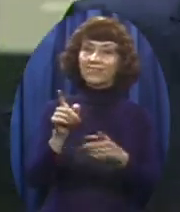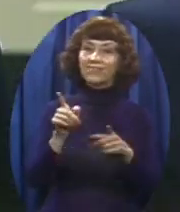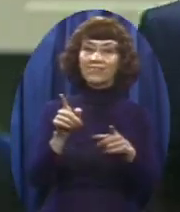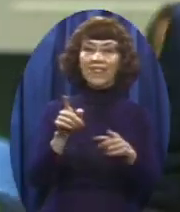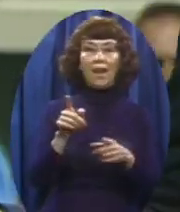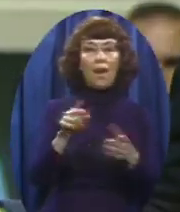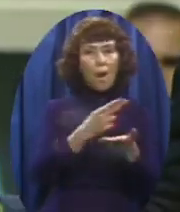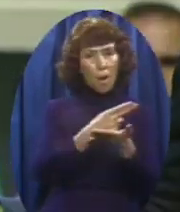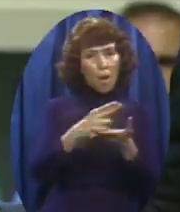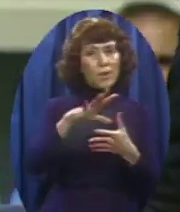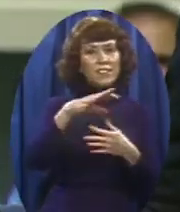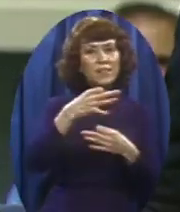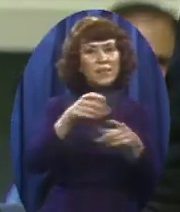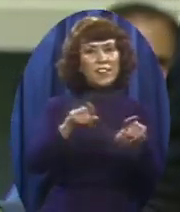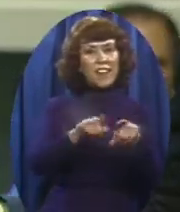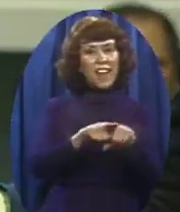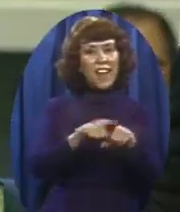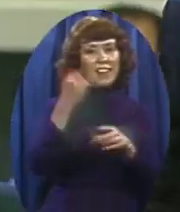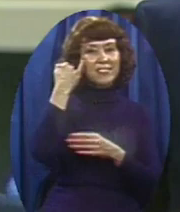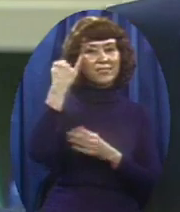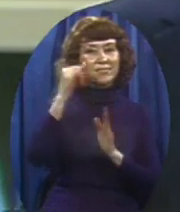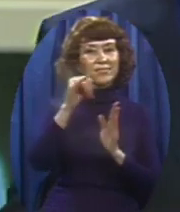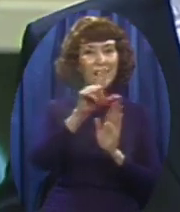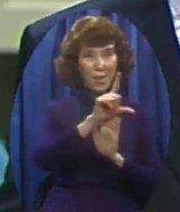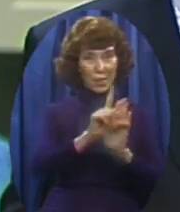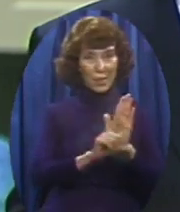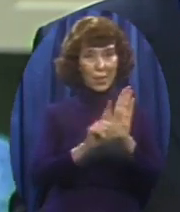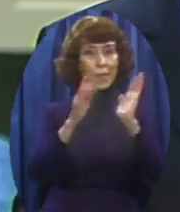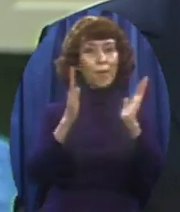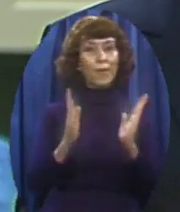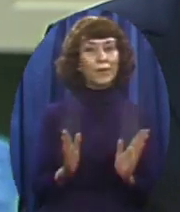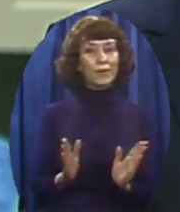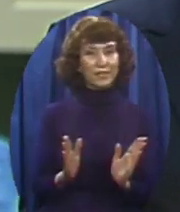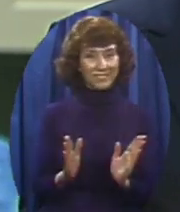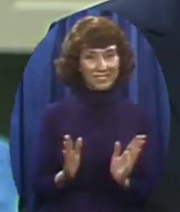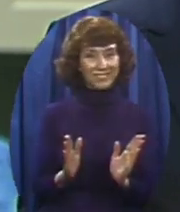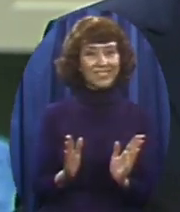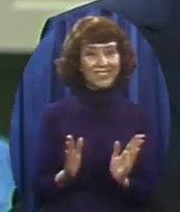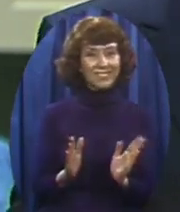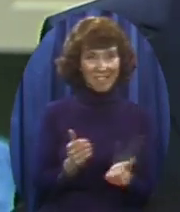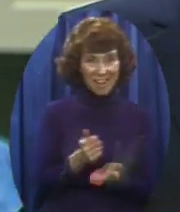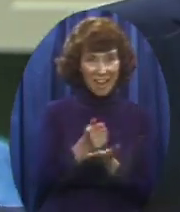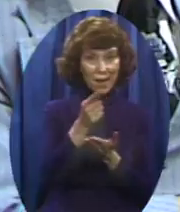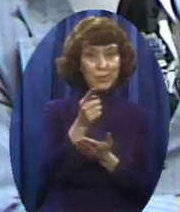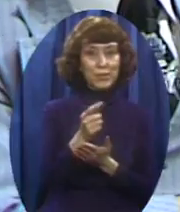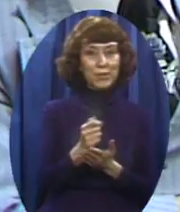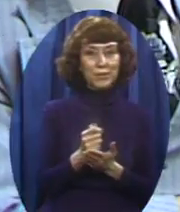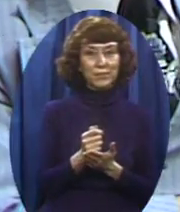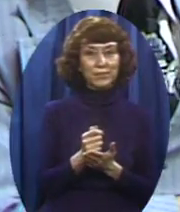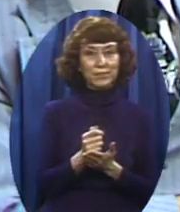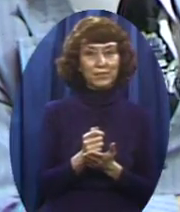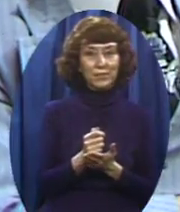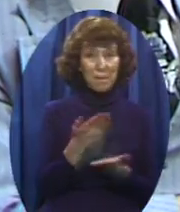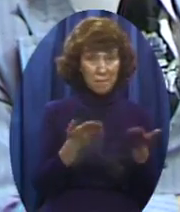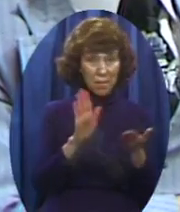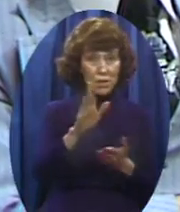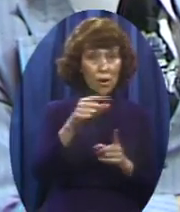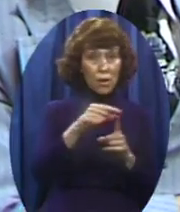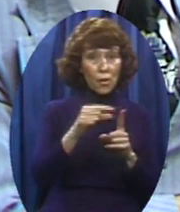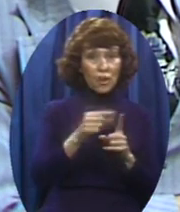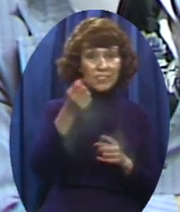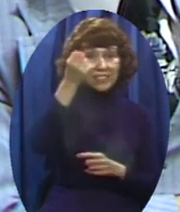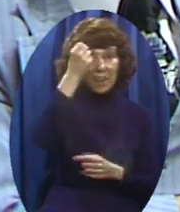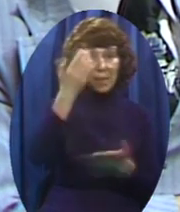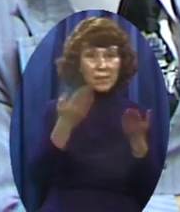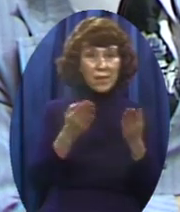keeps you from getting in trouble in court. He doesn't take your dumb words to the judge. He lets you tell him what you're trying